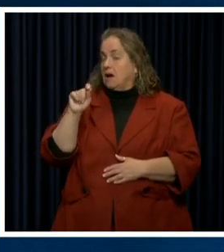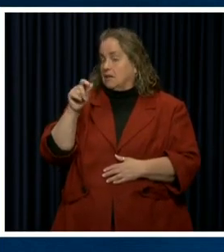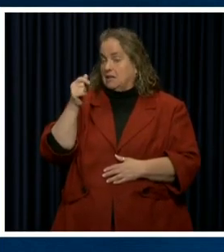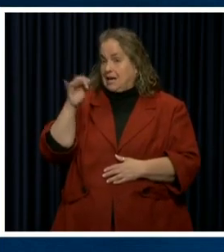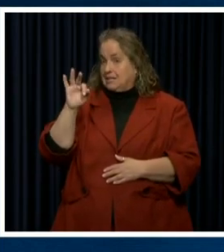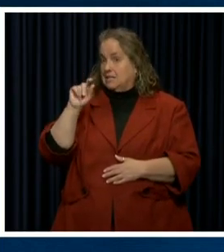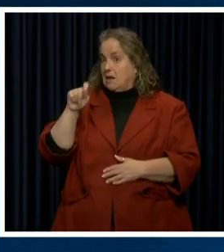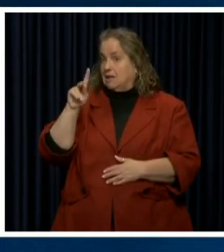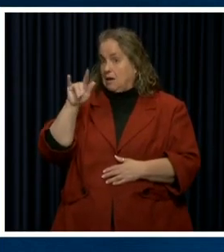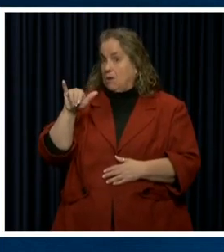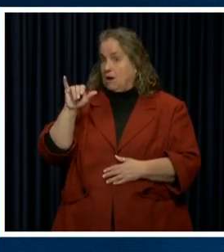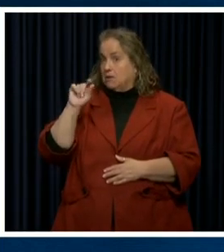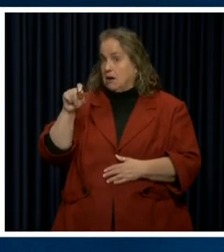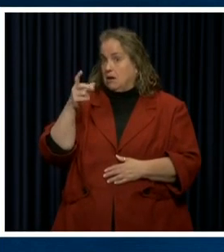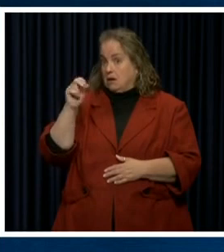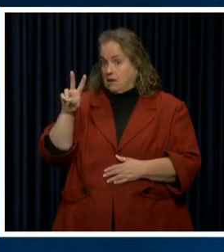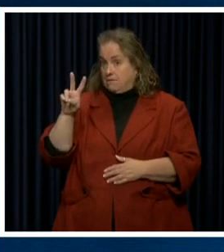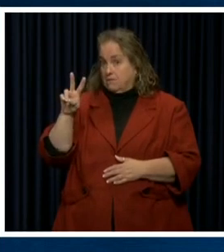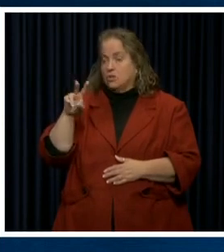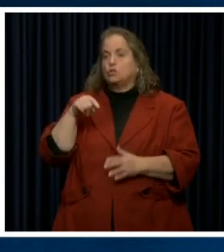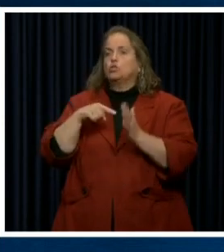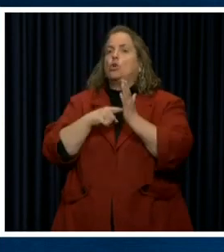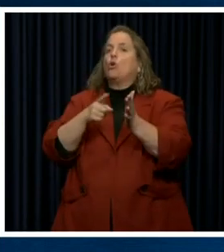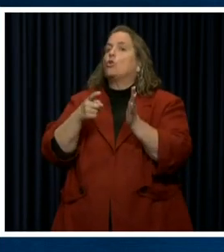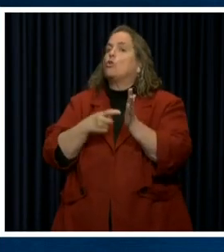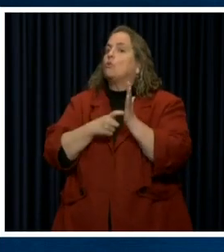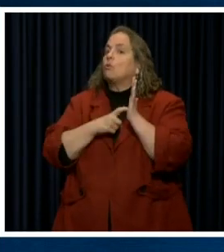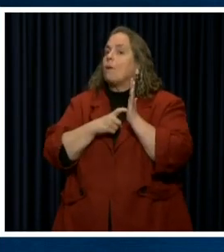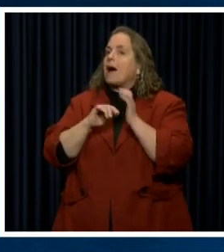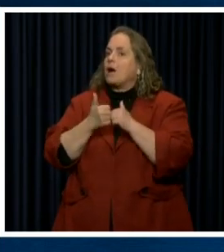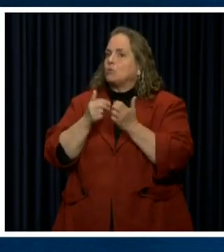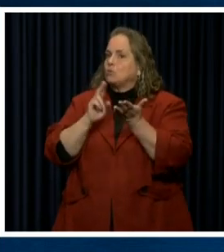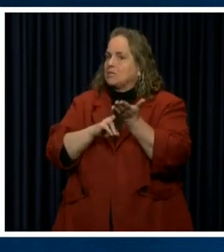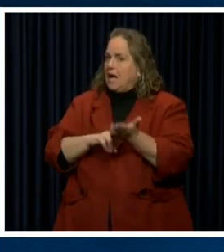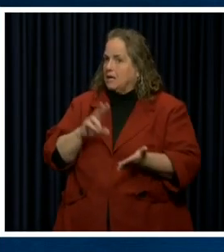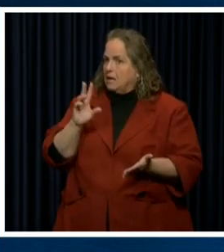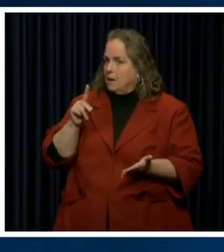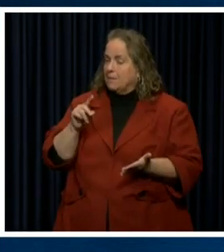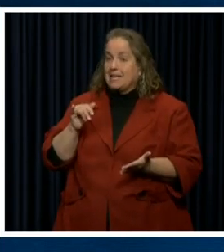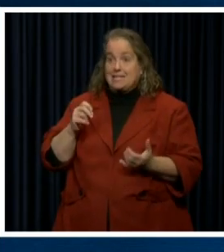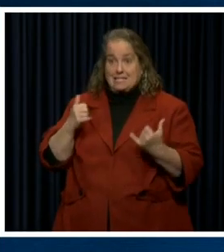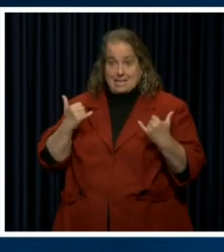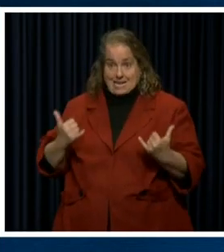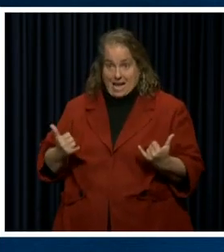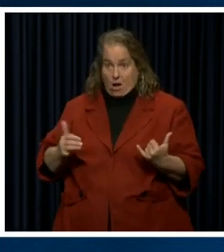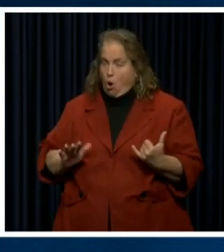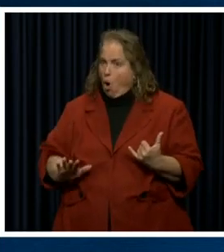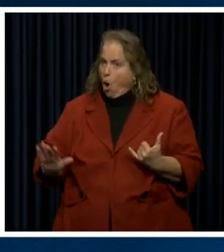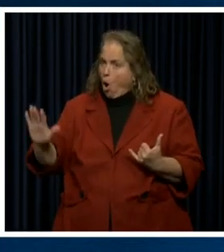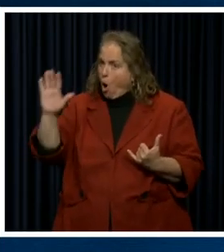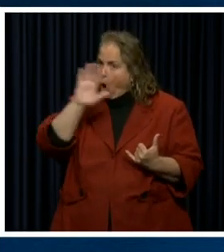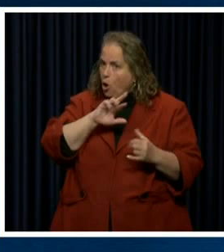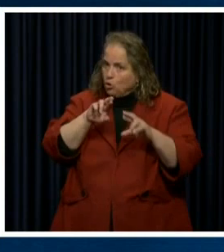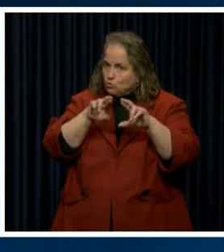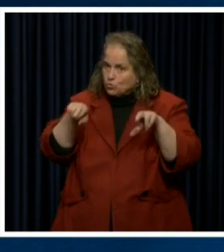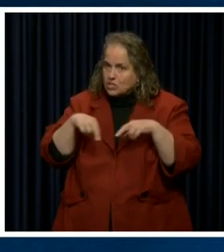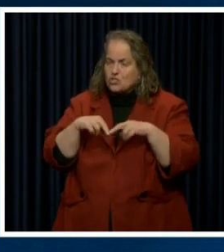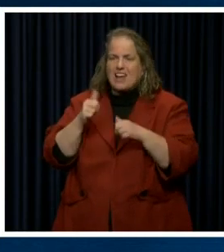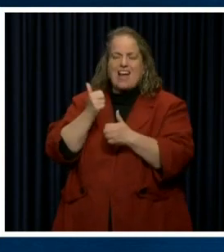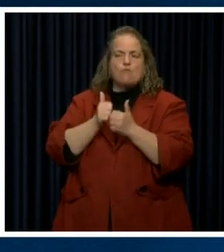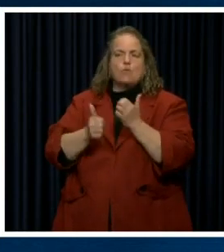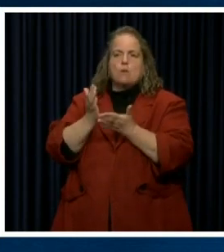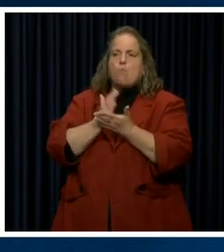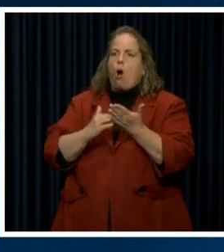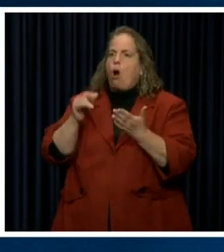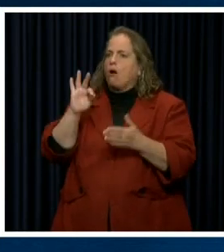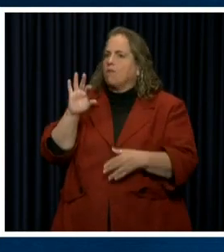kycovid19.ky.gov will show you the requirements and how to sign up. But it's now in every region, in every part of the Commonwealth,